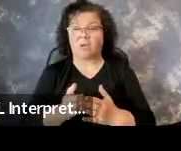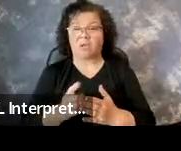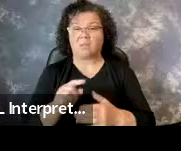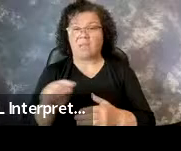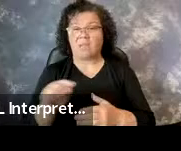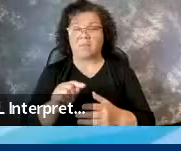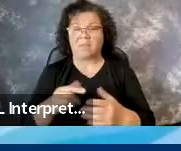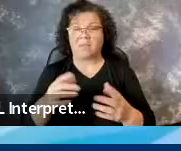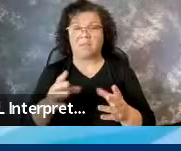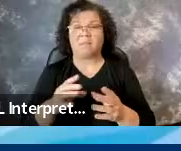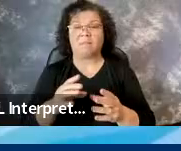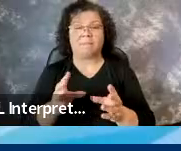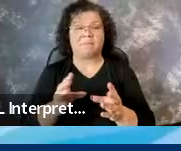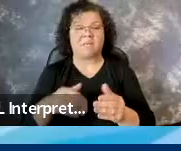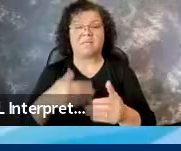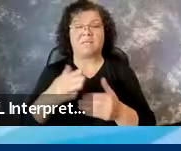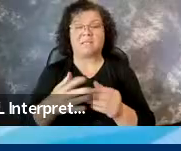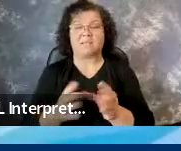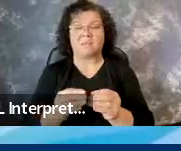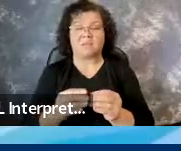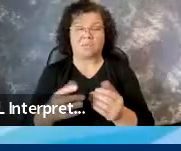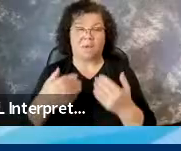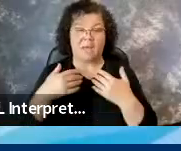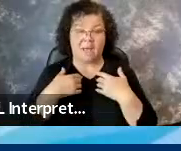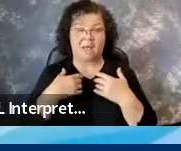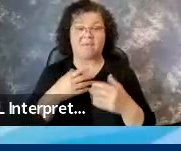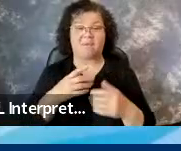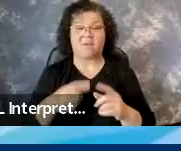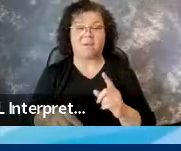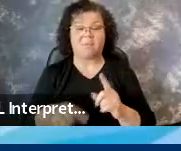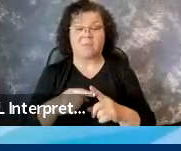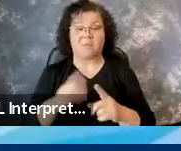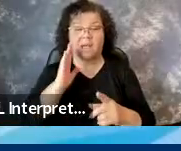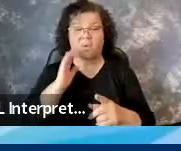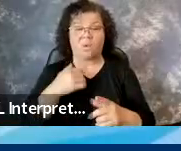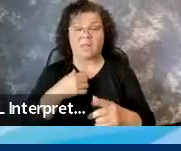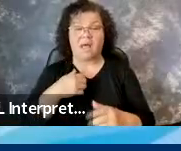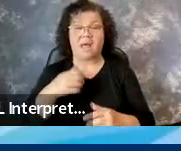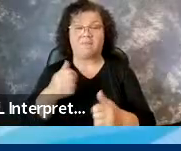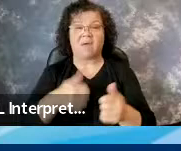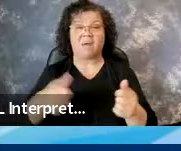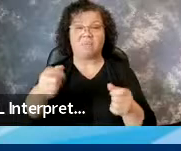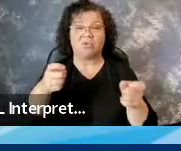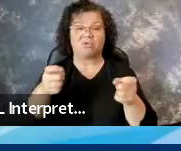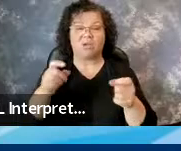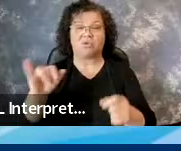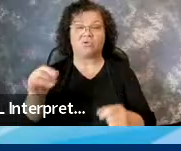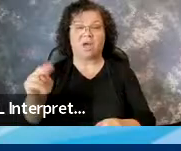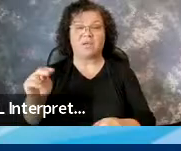then I will have Administrator Johnson close for us. So next slide, please.